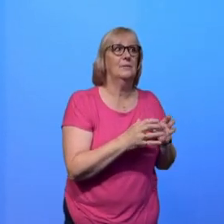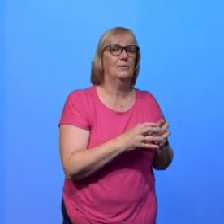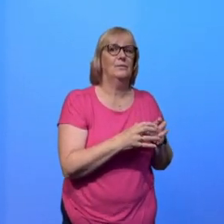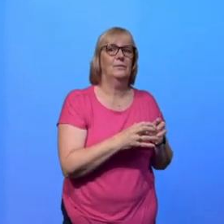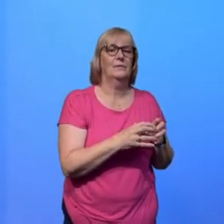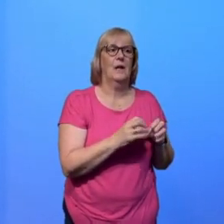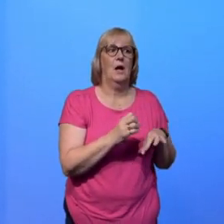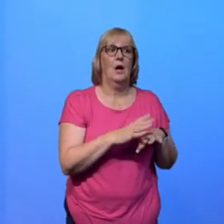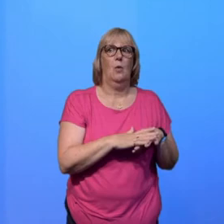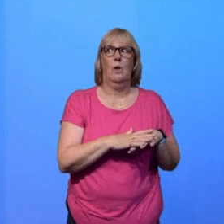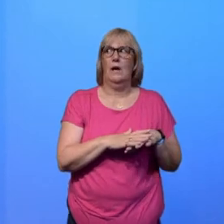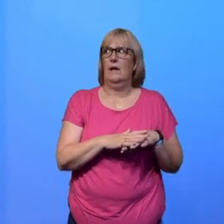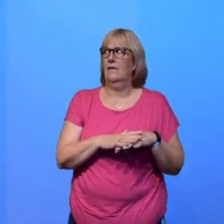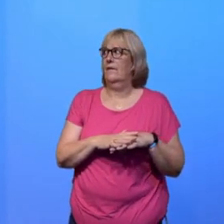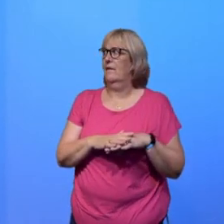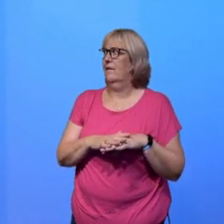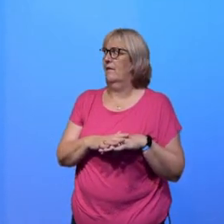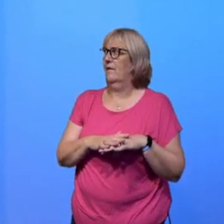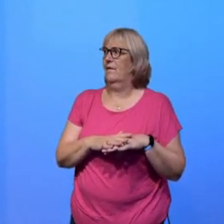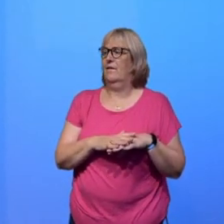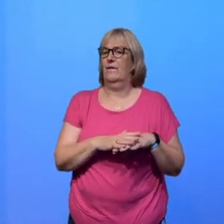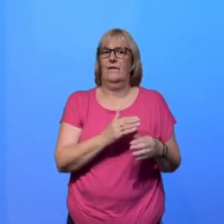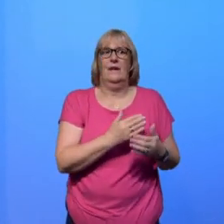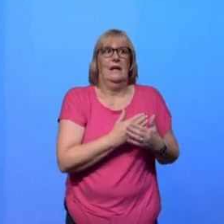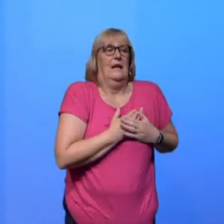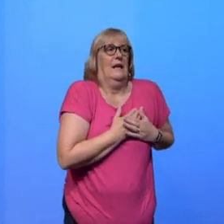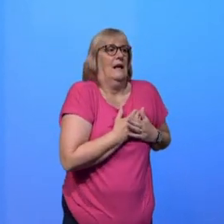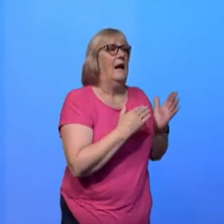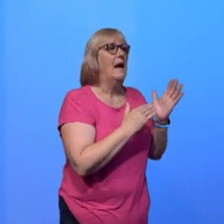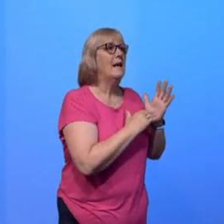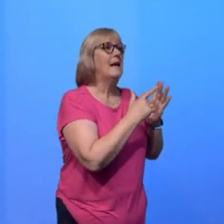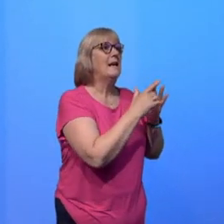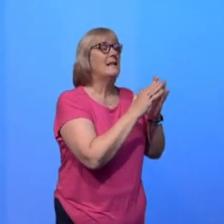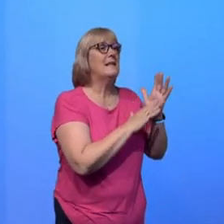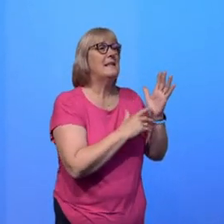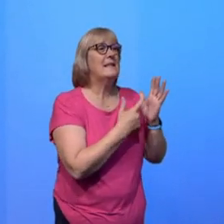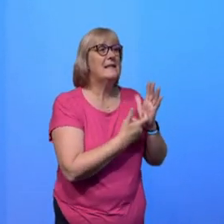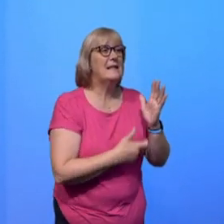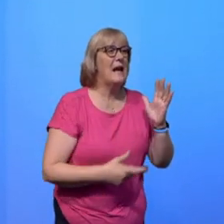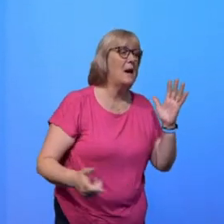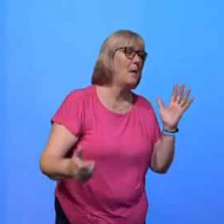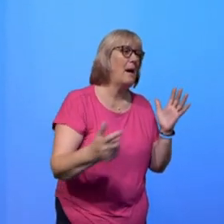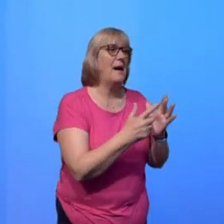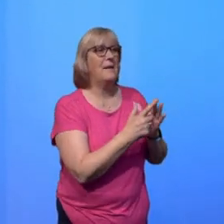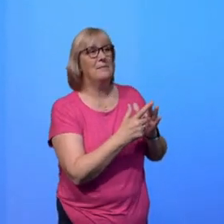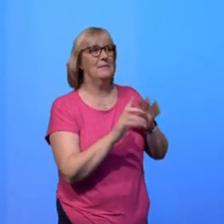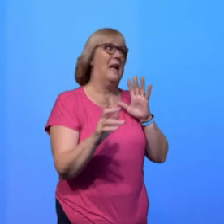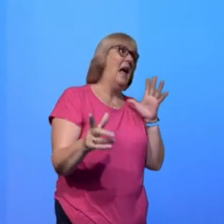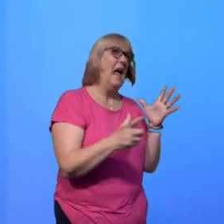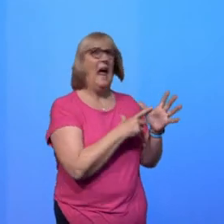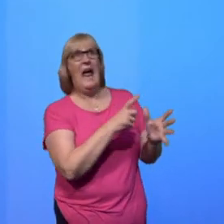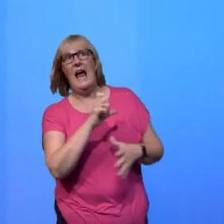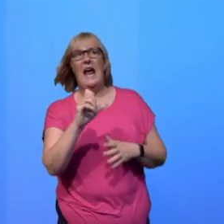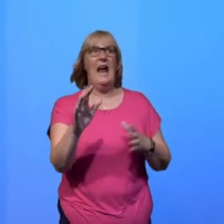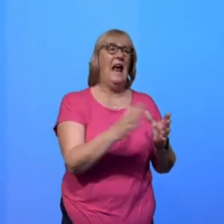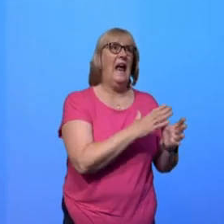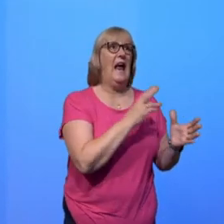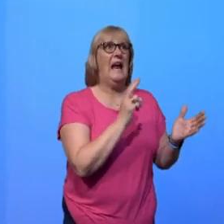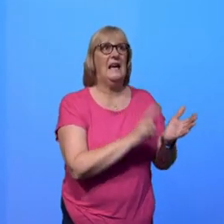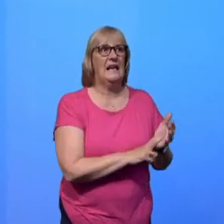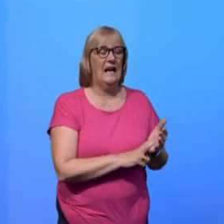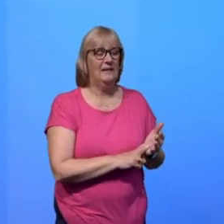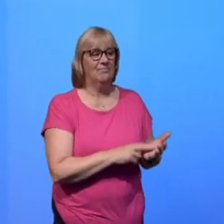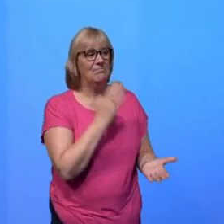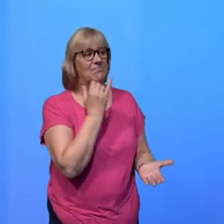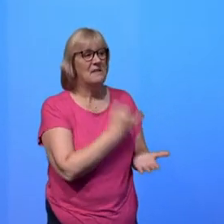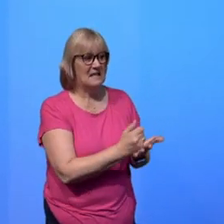at him and holds her child to her breast. Zimri! And then his heart bursts. Achan! Be sure your sin will